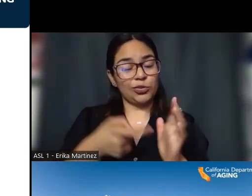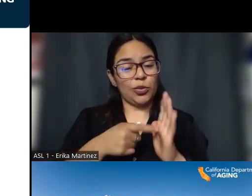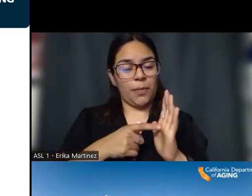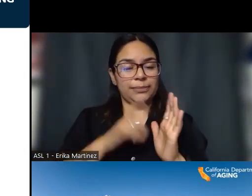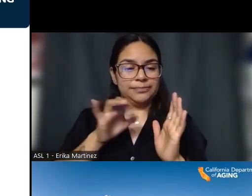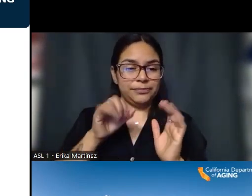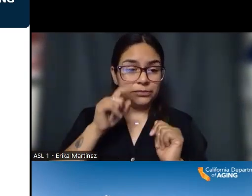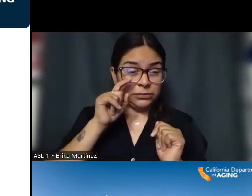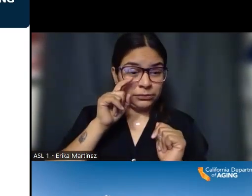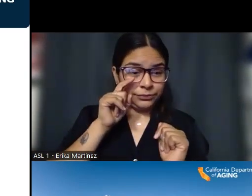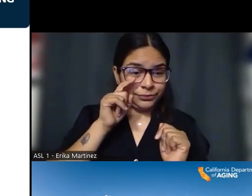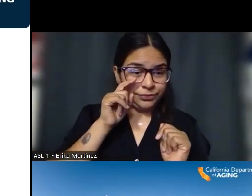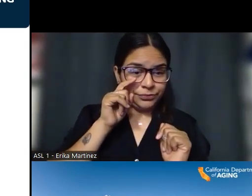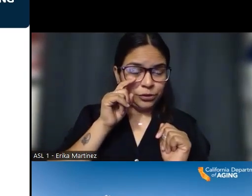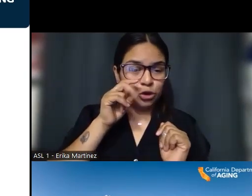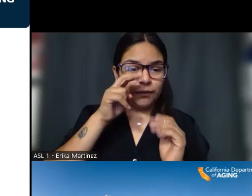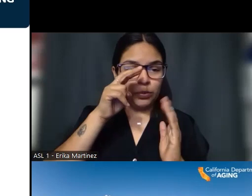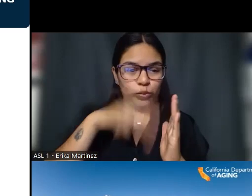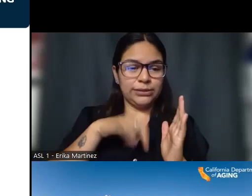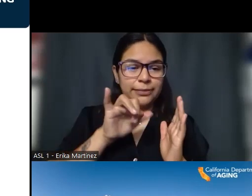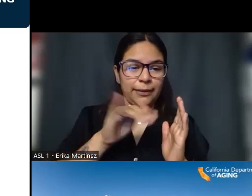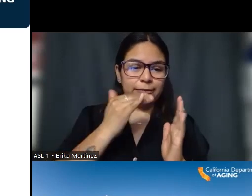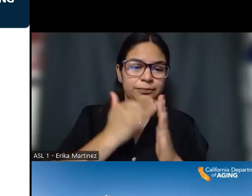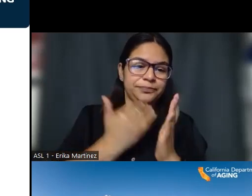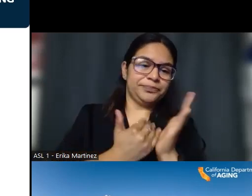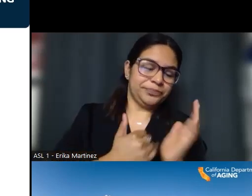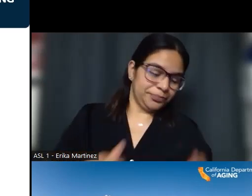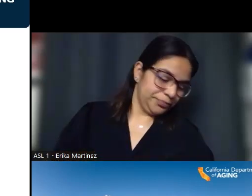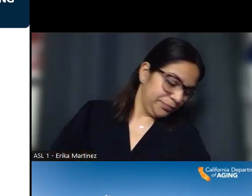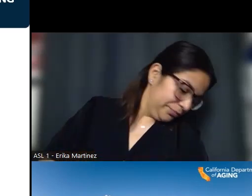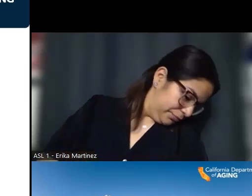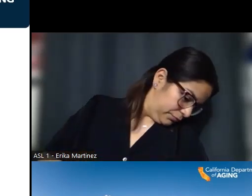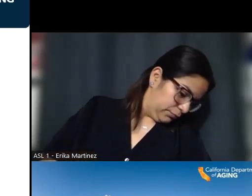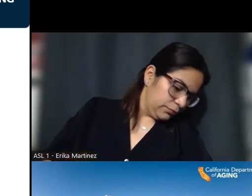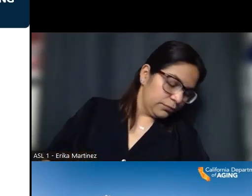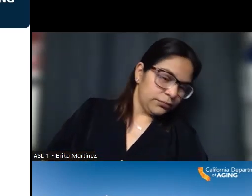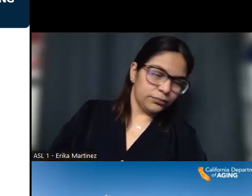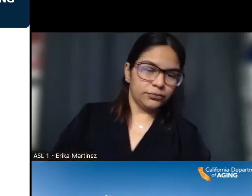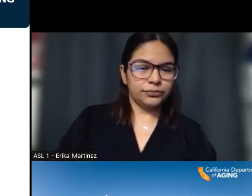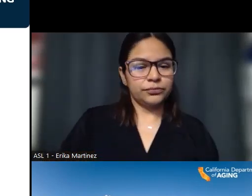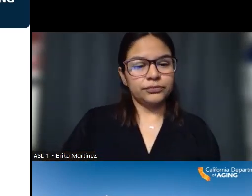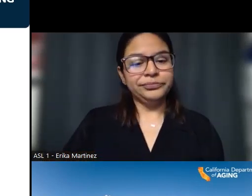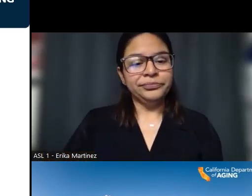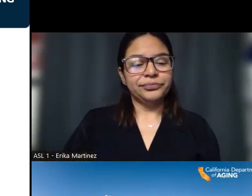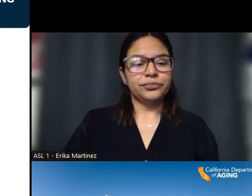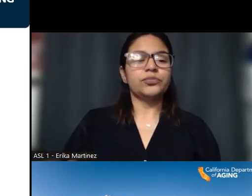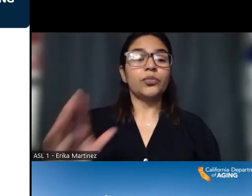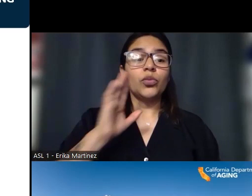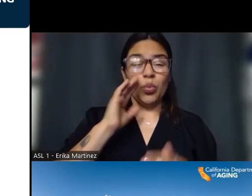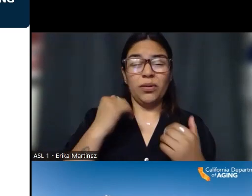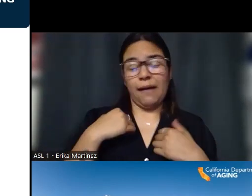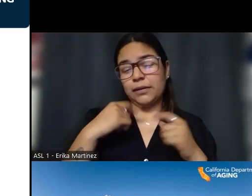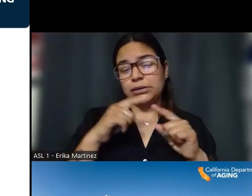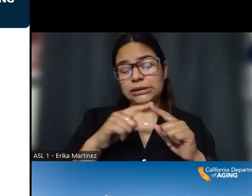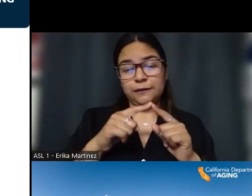a criminal record clearance. We go through the fingerprinting process with the Department of Justice. The individual must have no conflict